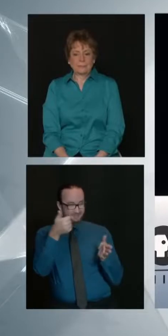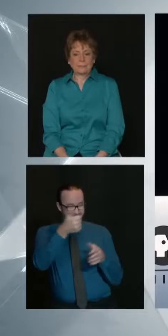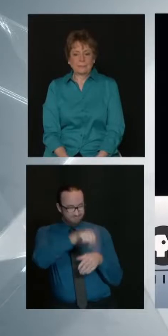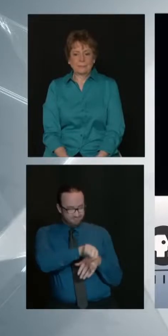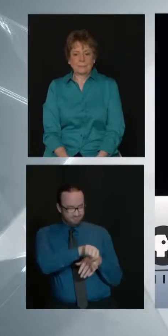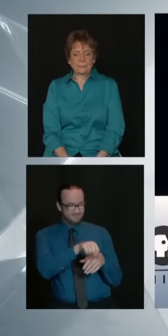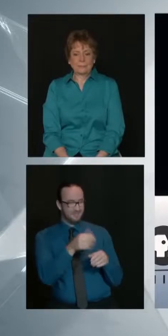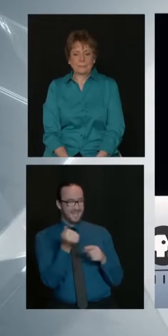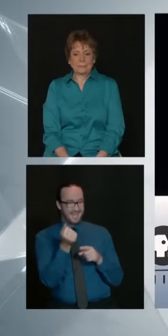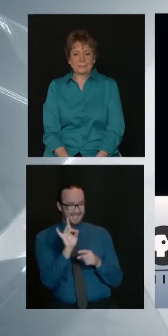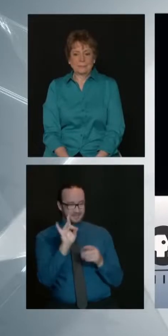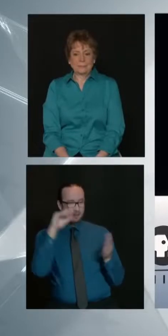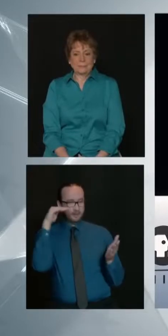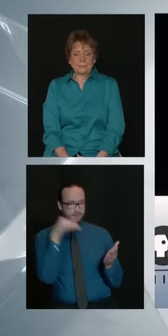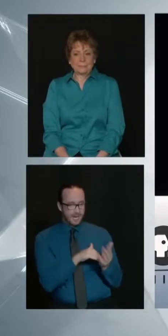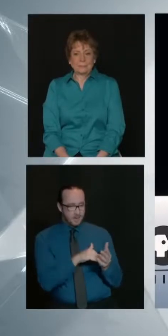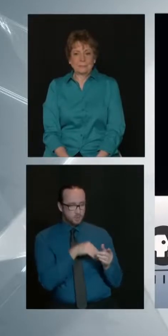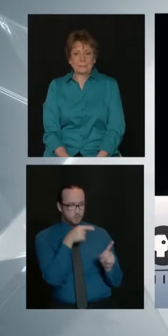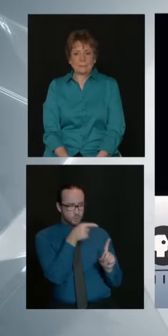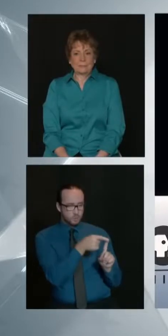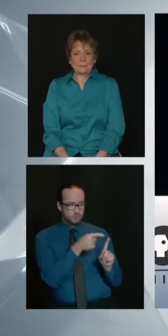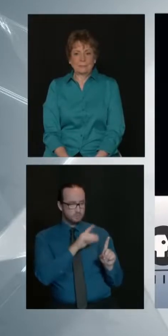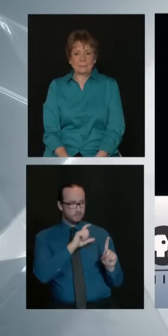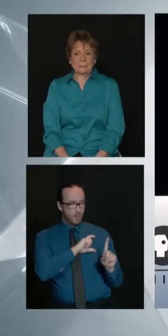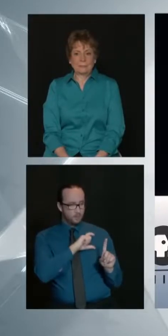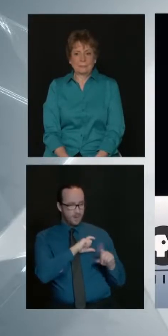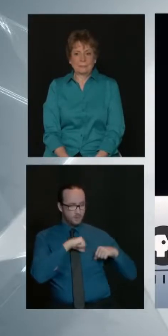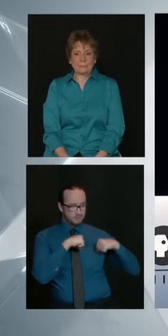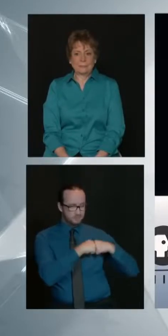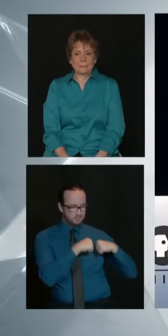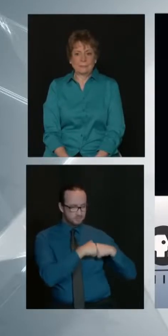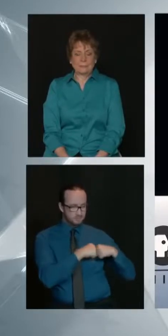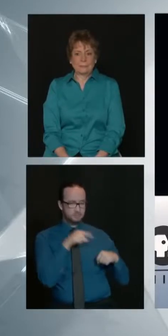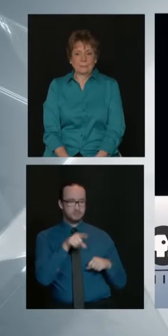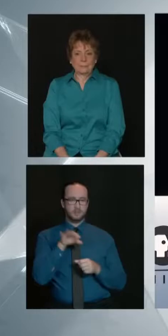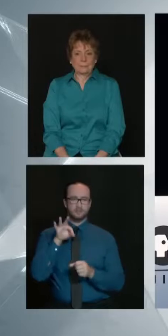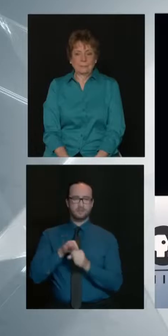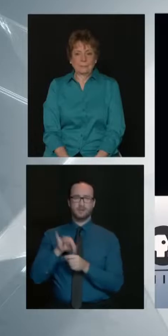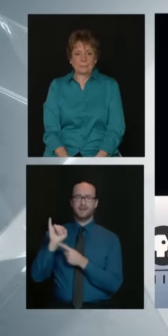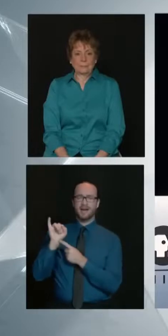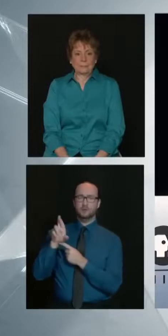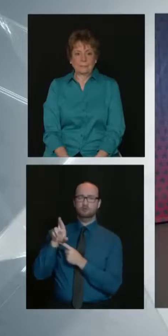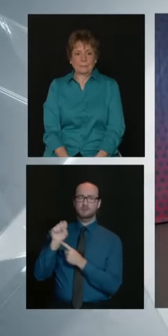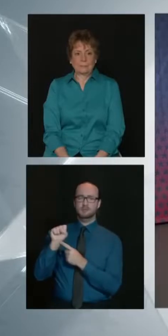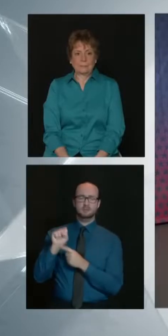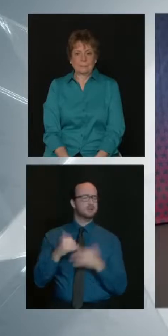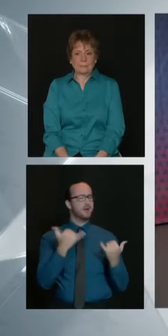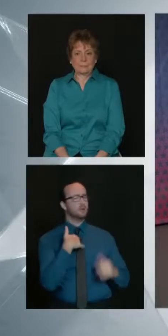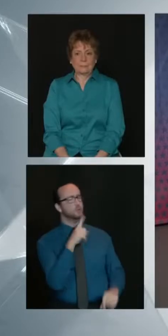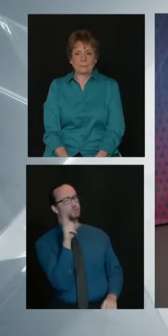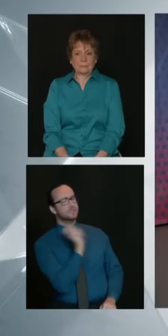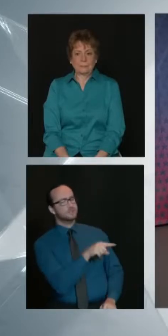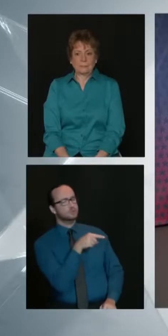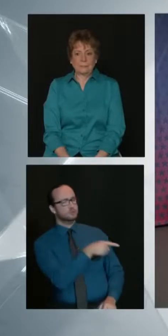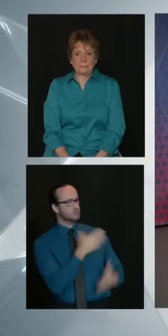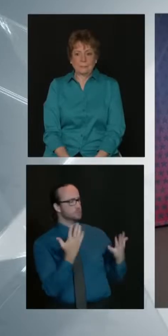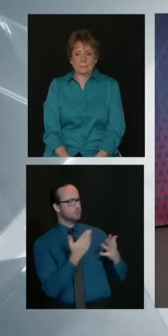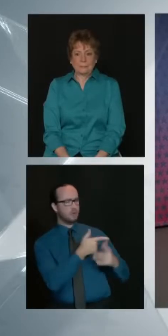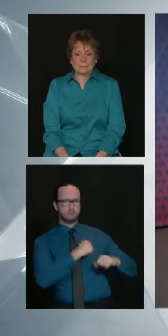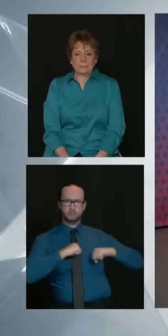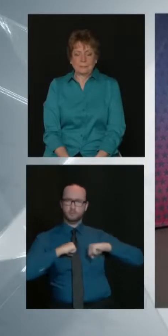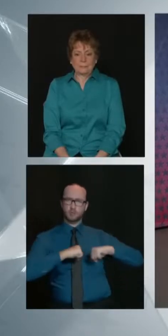question. Sir, have you done everything in your power to secure our southern border? I've been focused on the border since day one on this